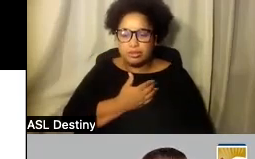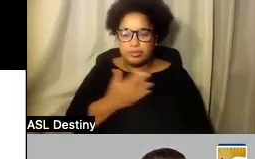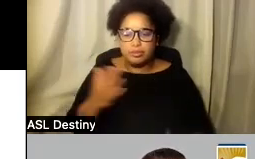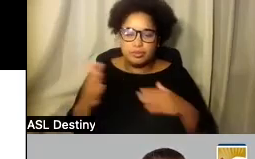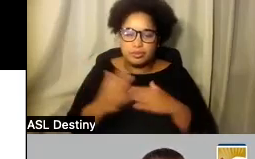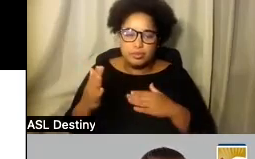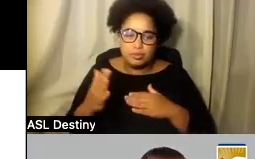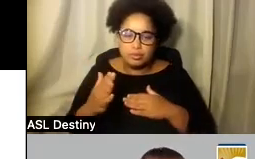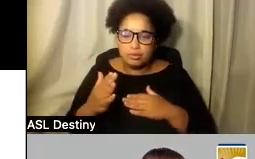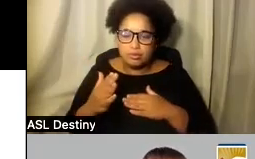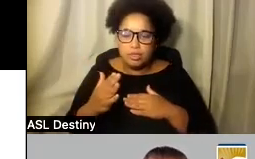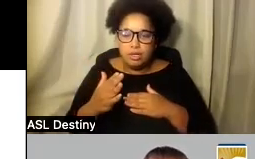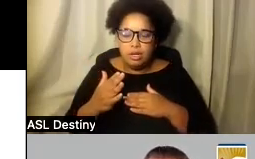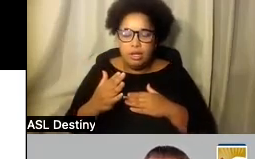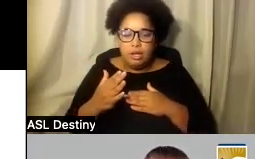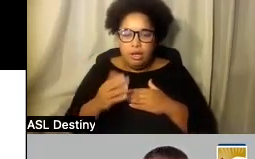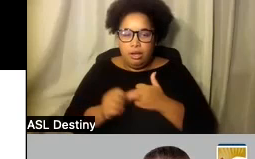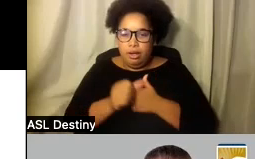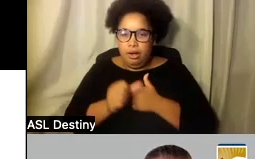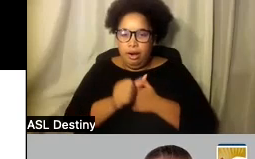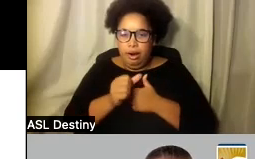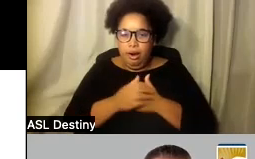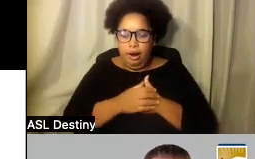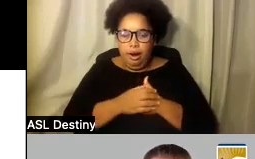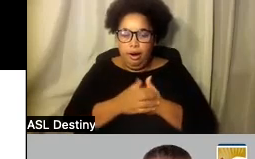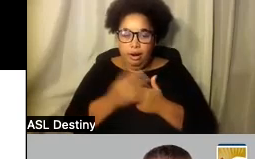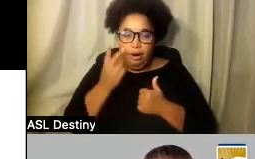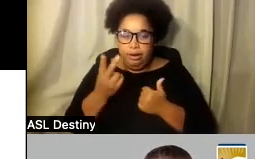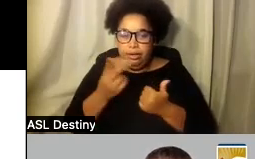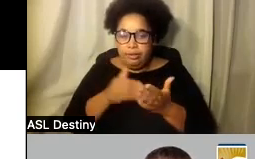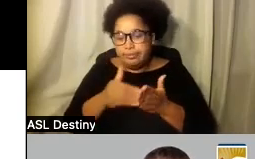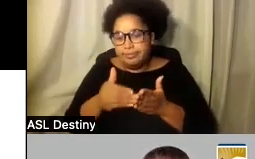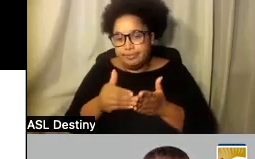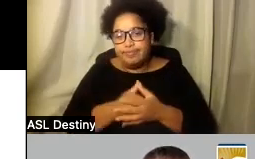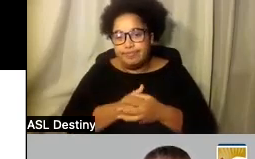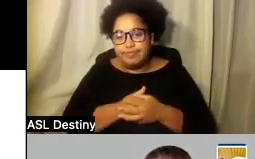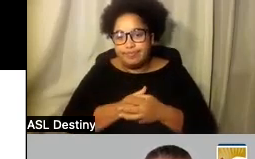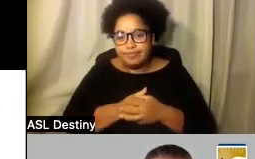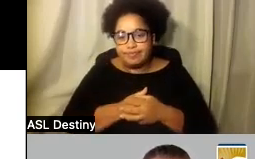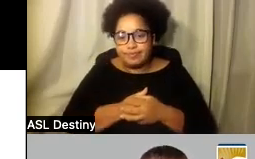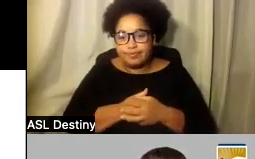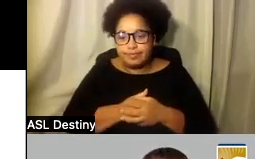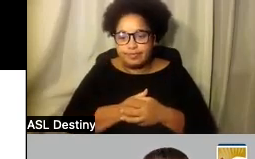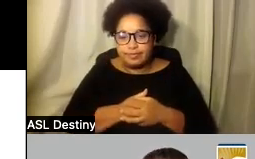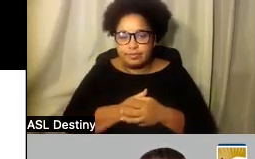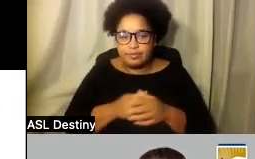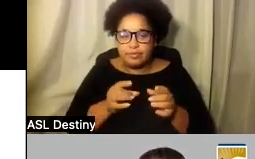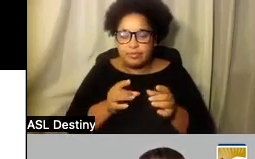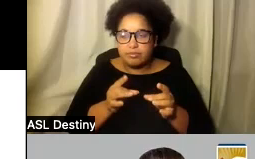most prominent threat right now. We're seeing it so frequently, and it being so